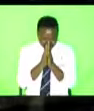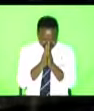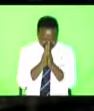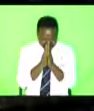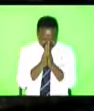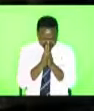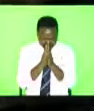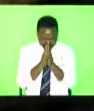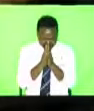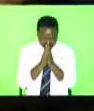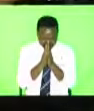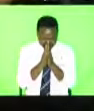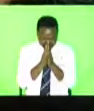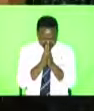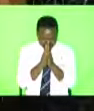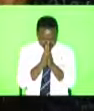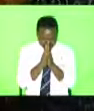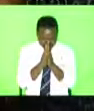Satan.